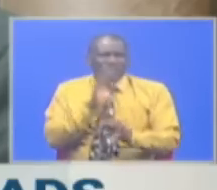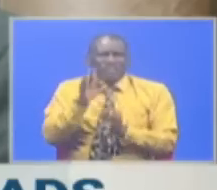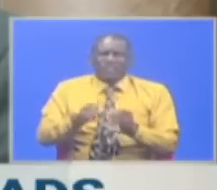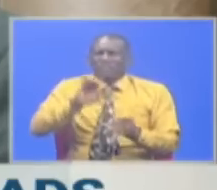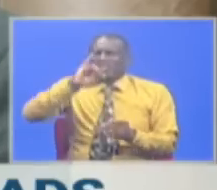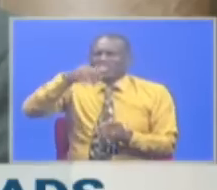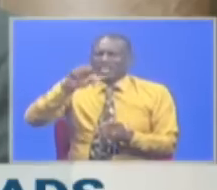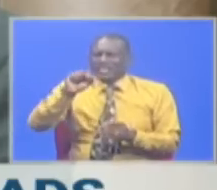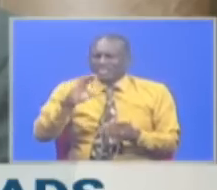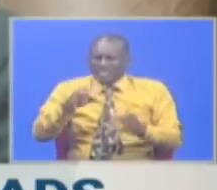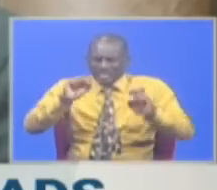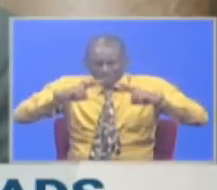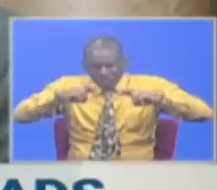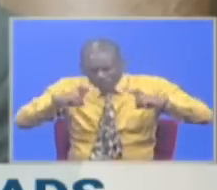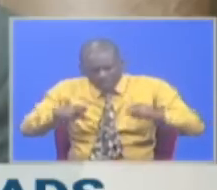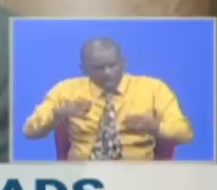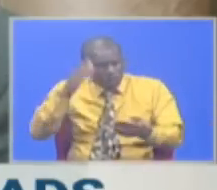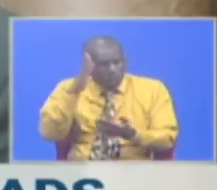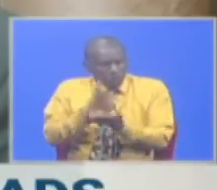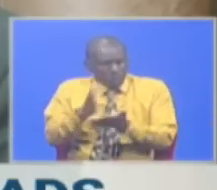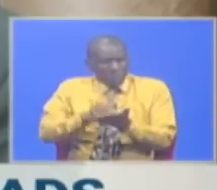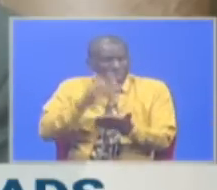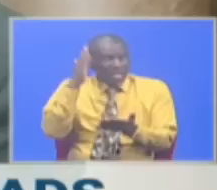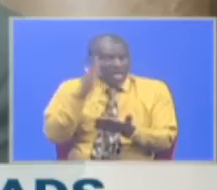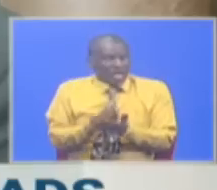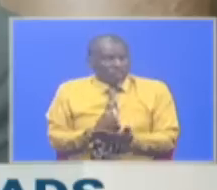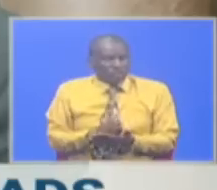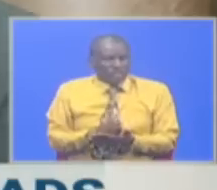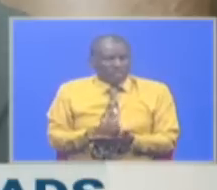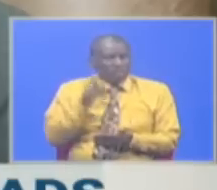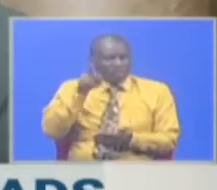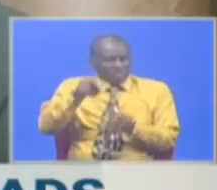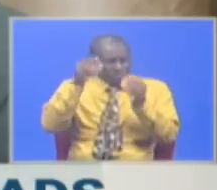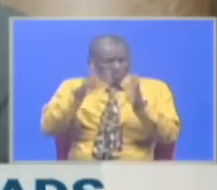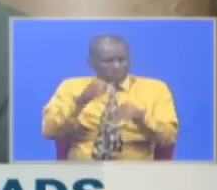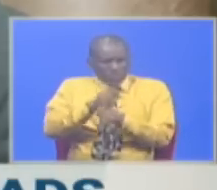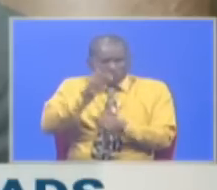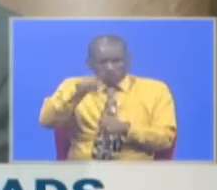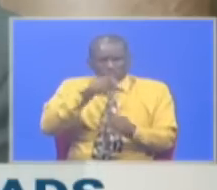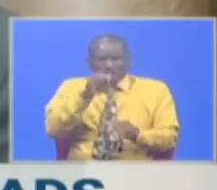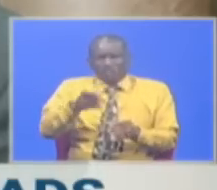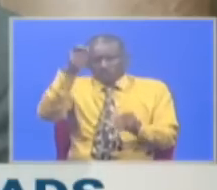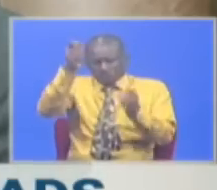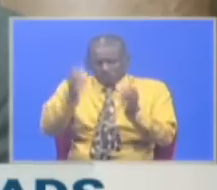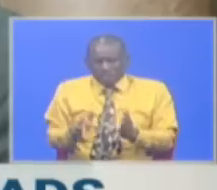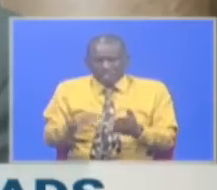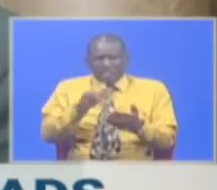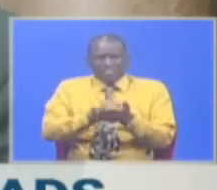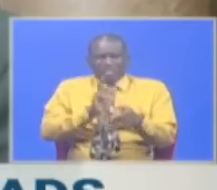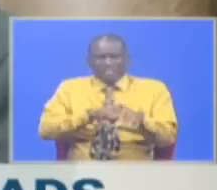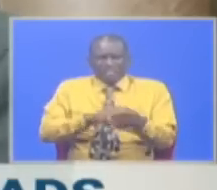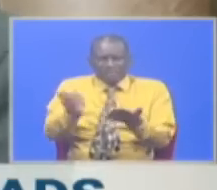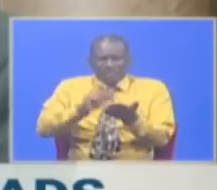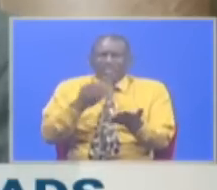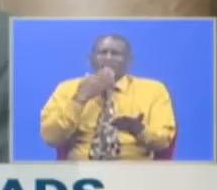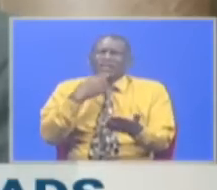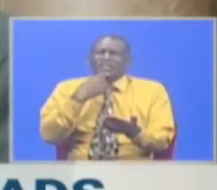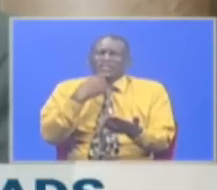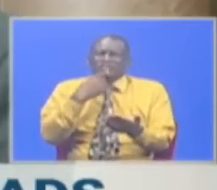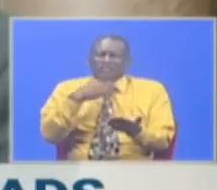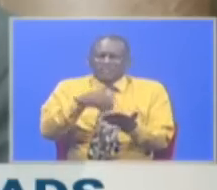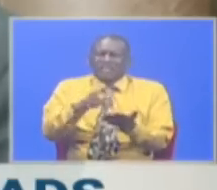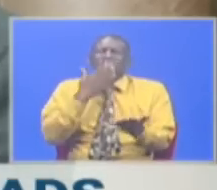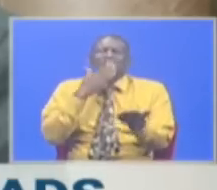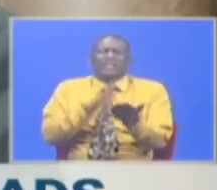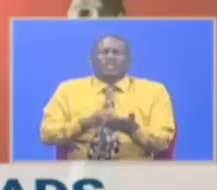can investigate and find that actually the substance, that is when, if it's a judge, that is when they usually write and send it to the president. President